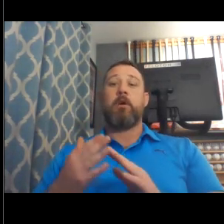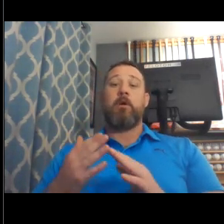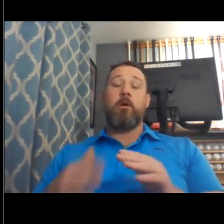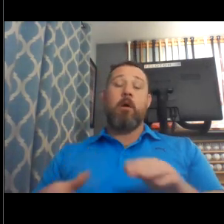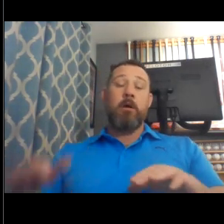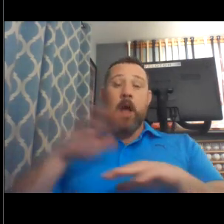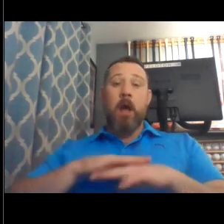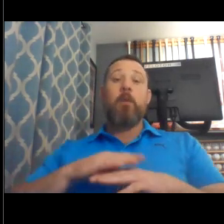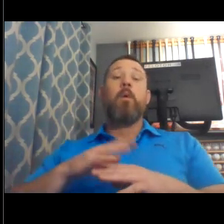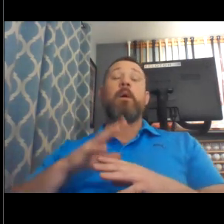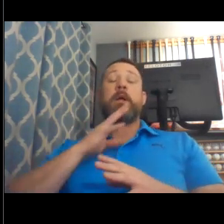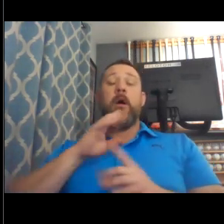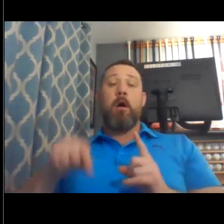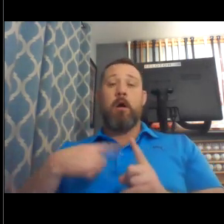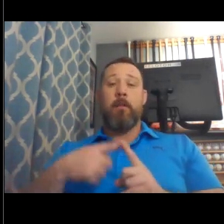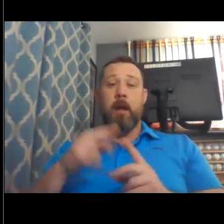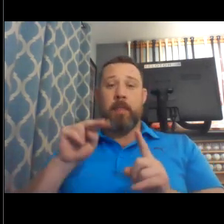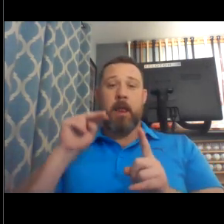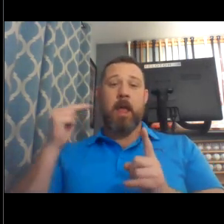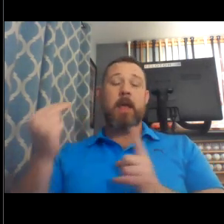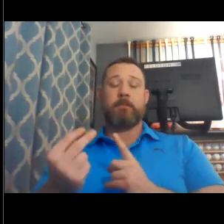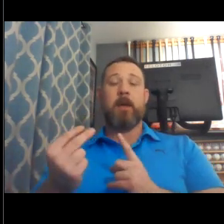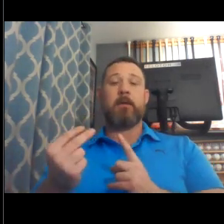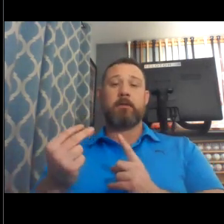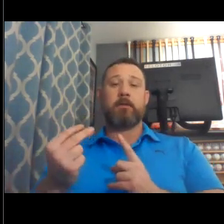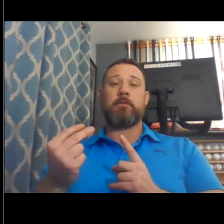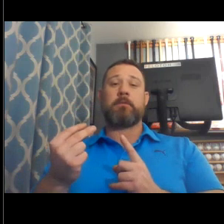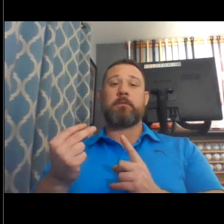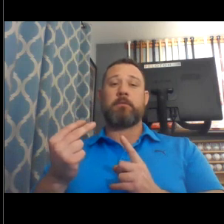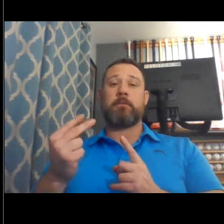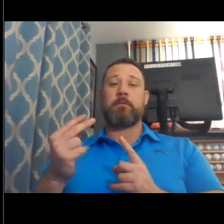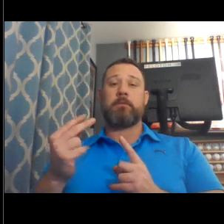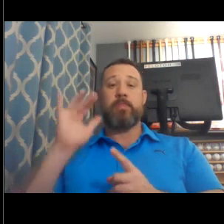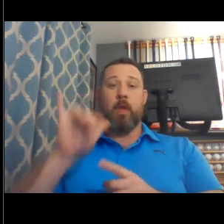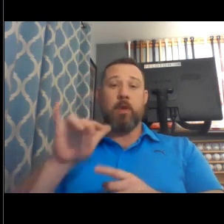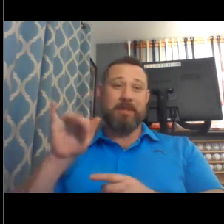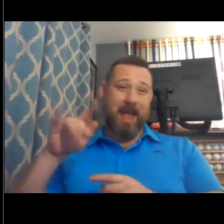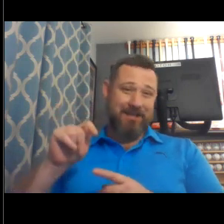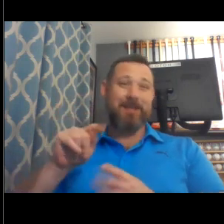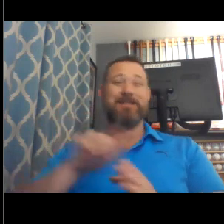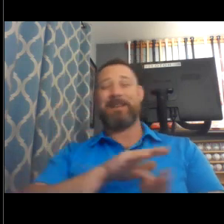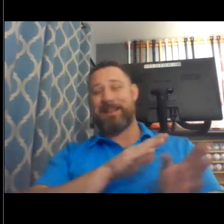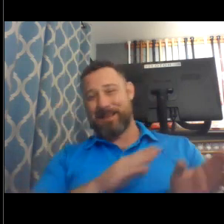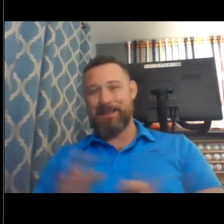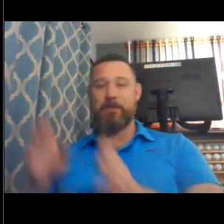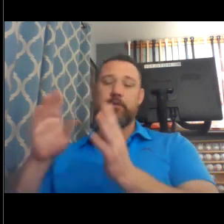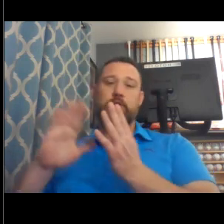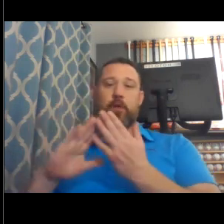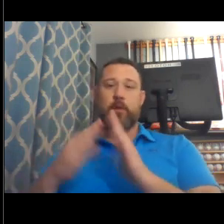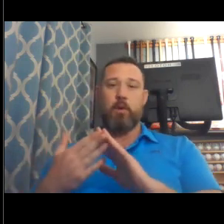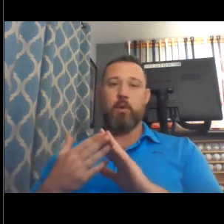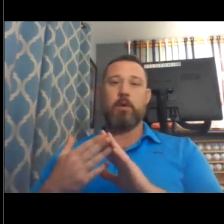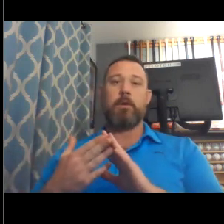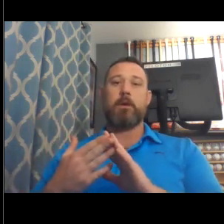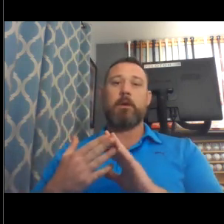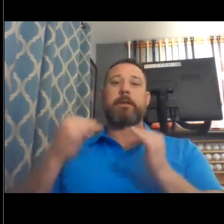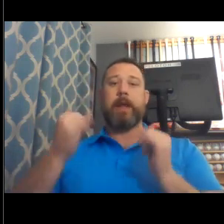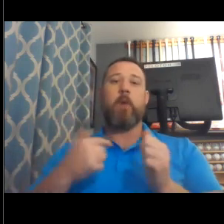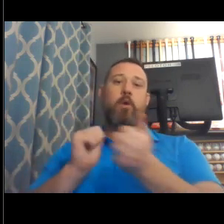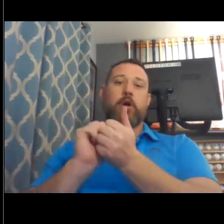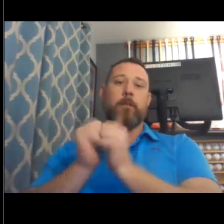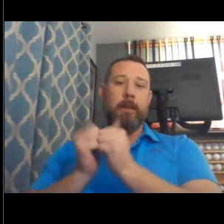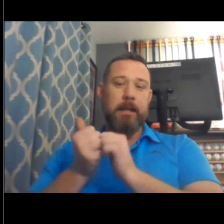that aspect of it, moving those assets into those communities, now we're competing with